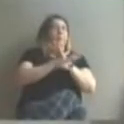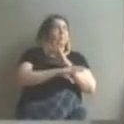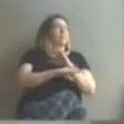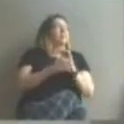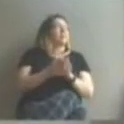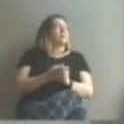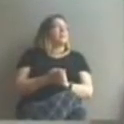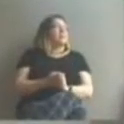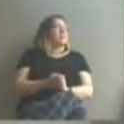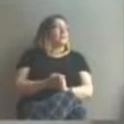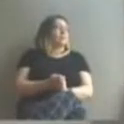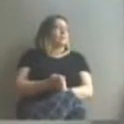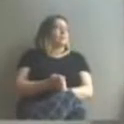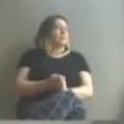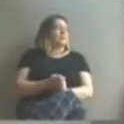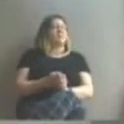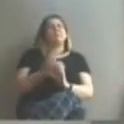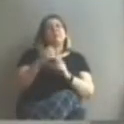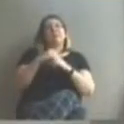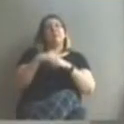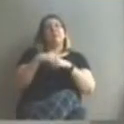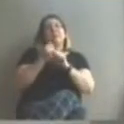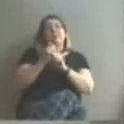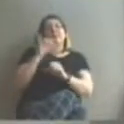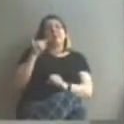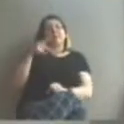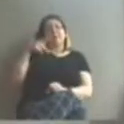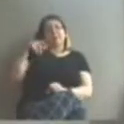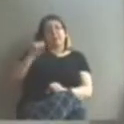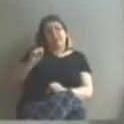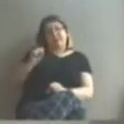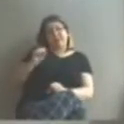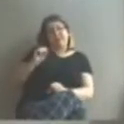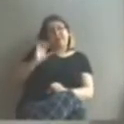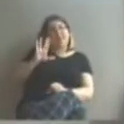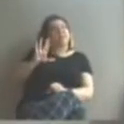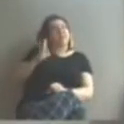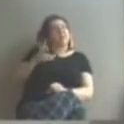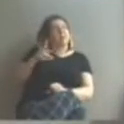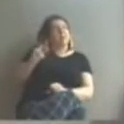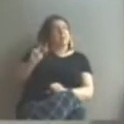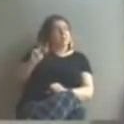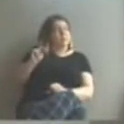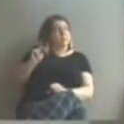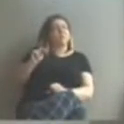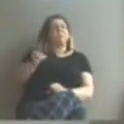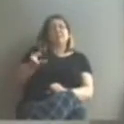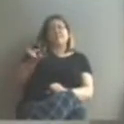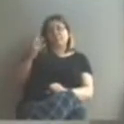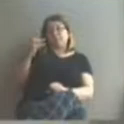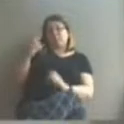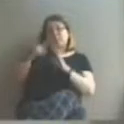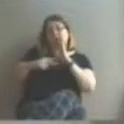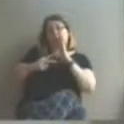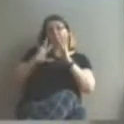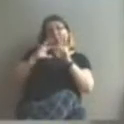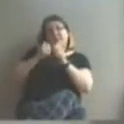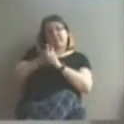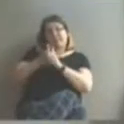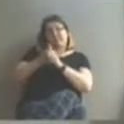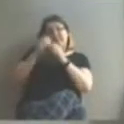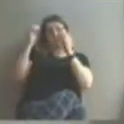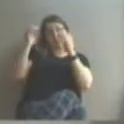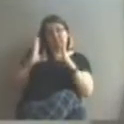and make it JCPS's own. Reading recovery teachers, there are four. Those reading recovery teachers were previously